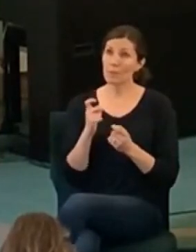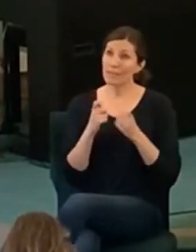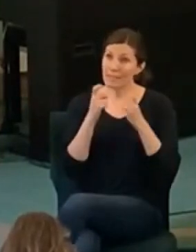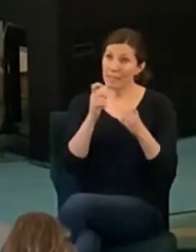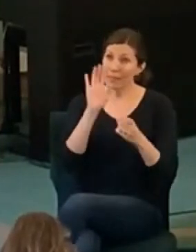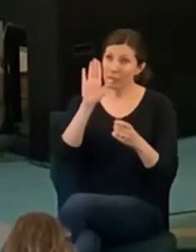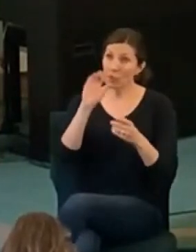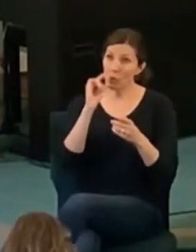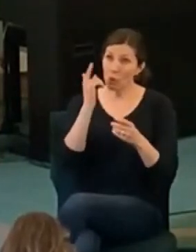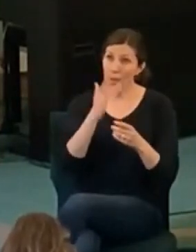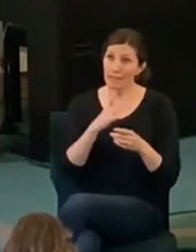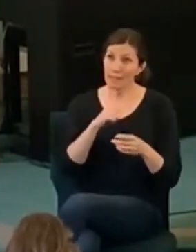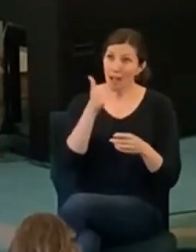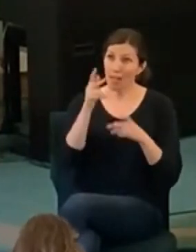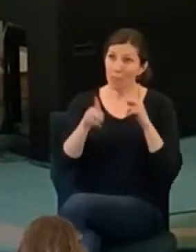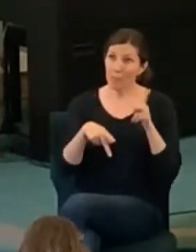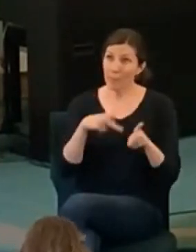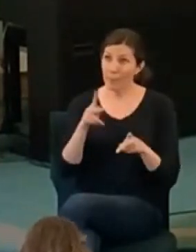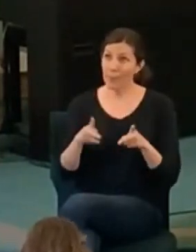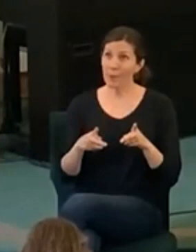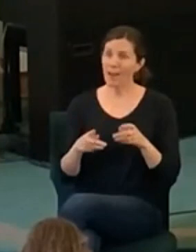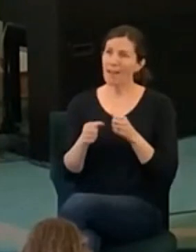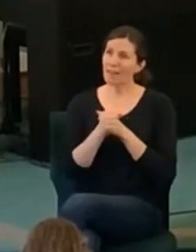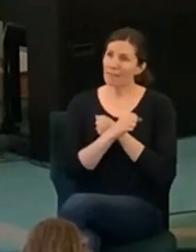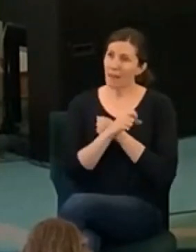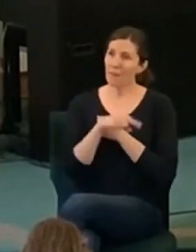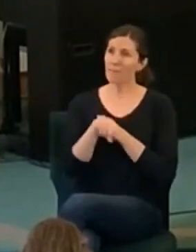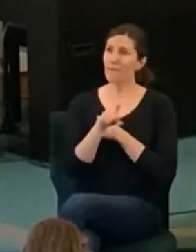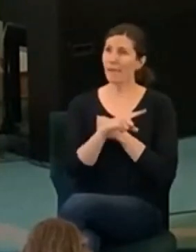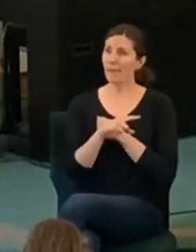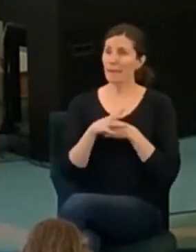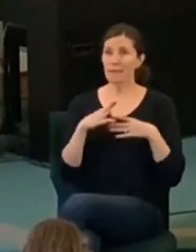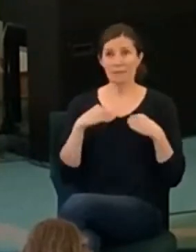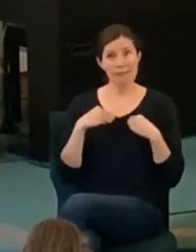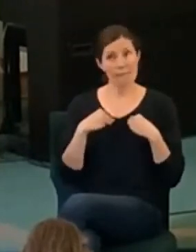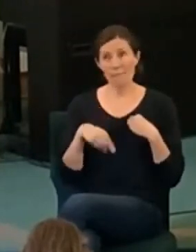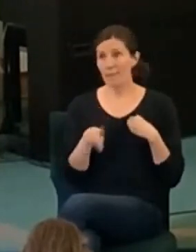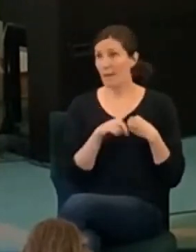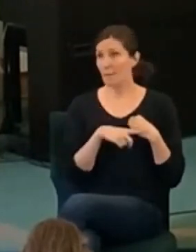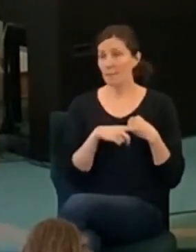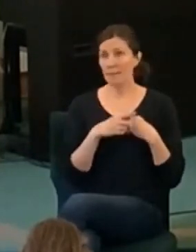God, thank you for this story, the woman caught in adultery in John,